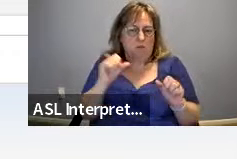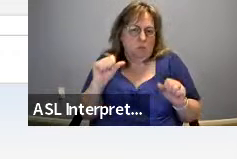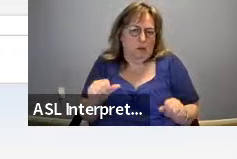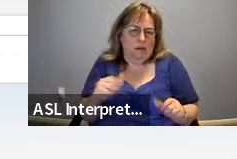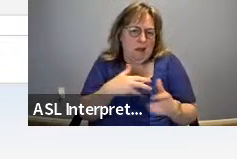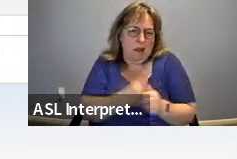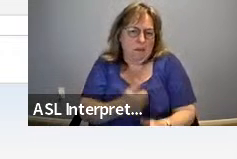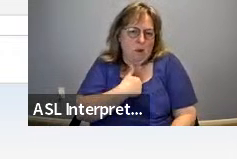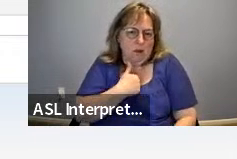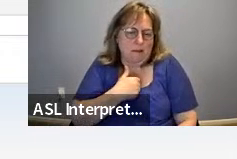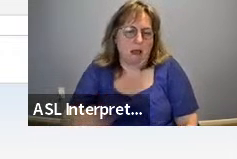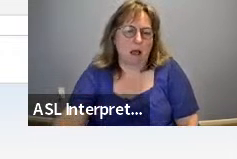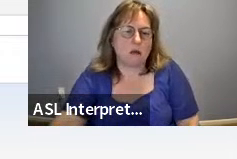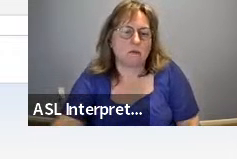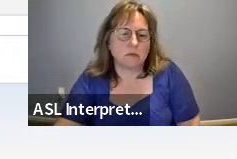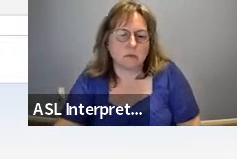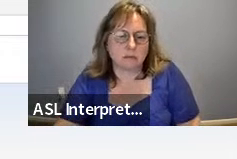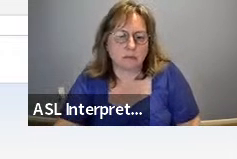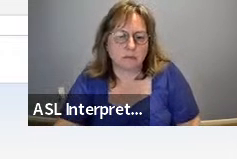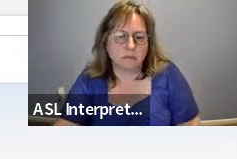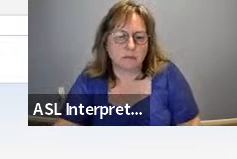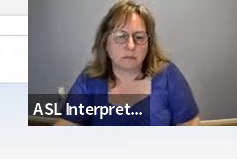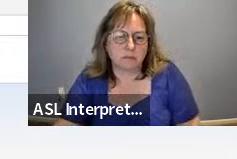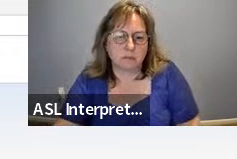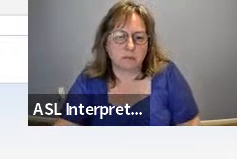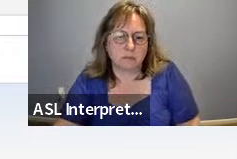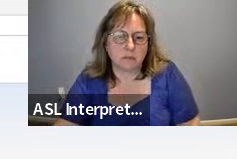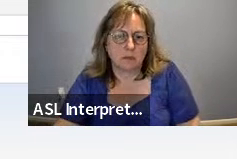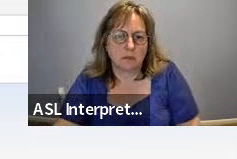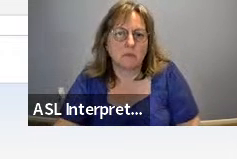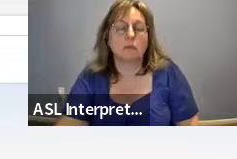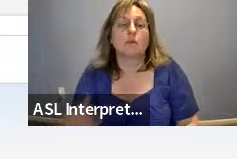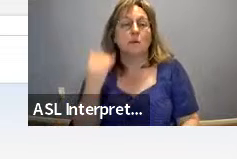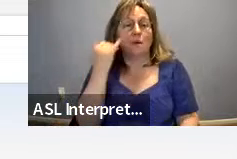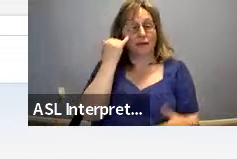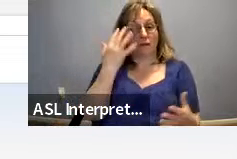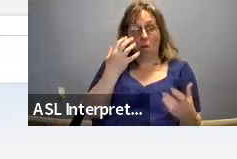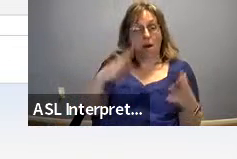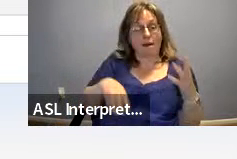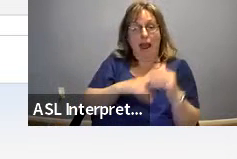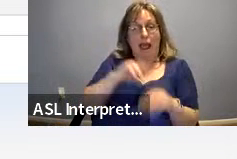ourselves. So if I wanted to add a second phone, I could do this.